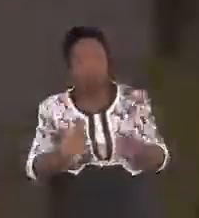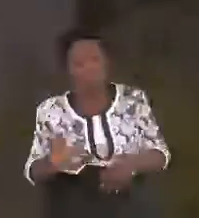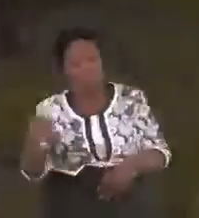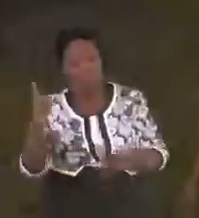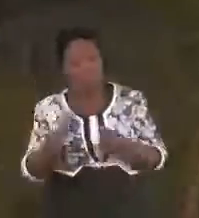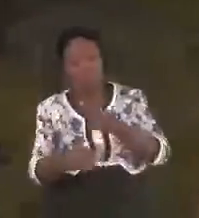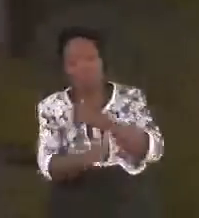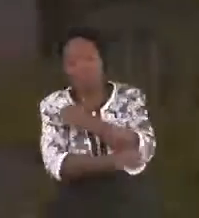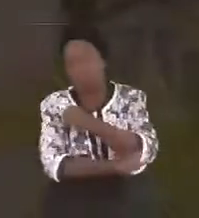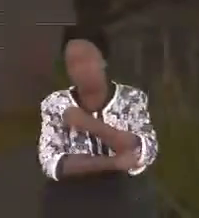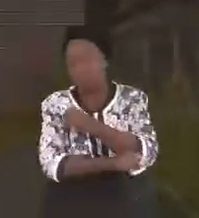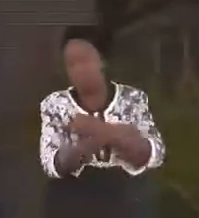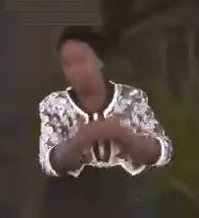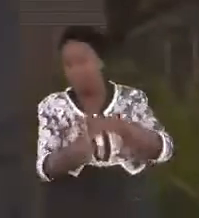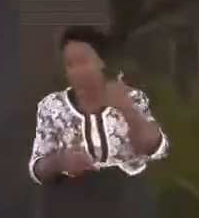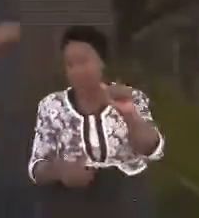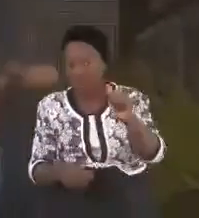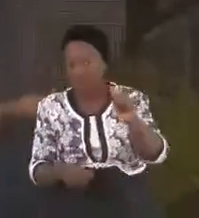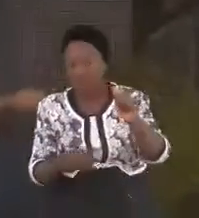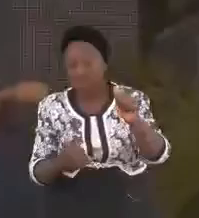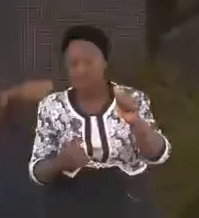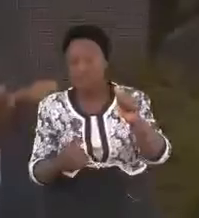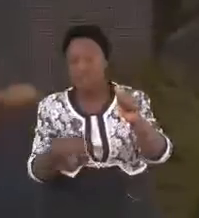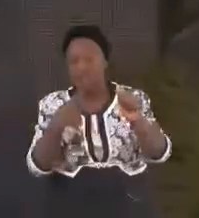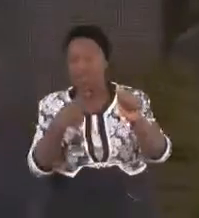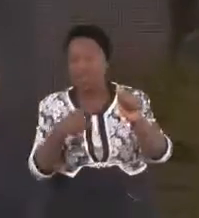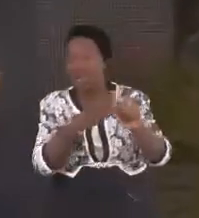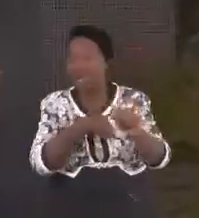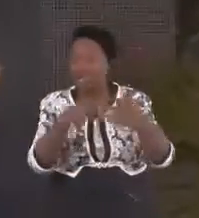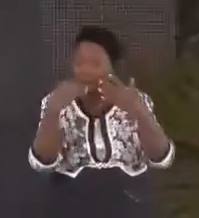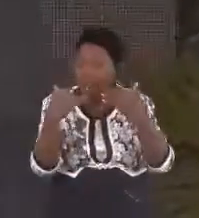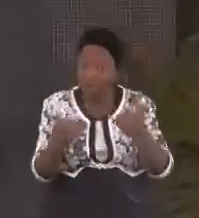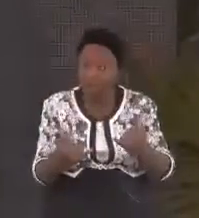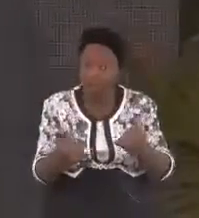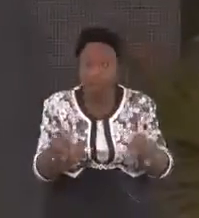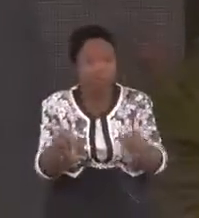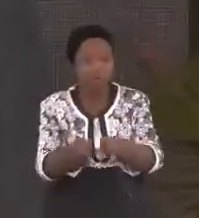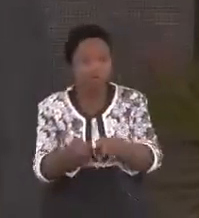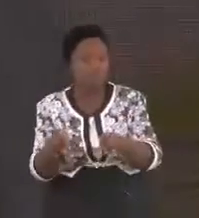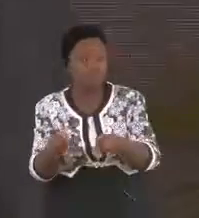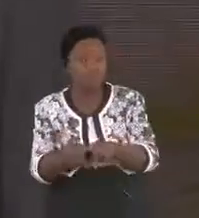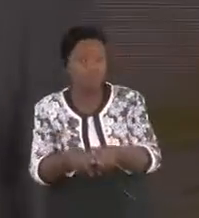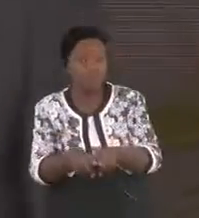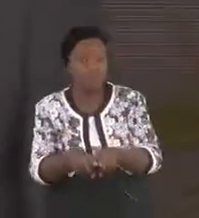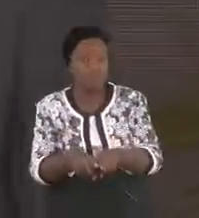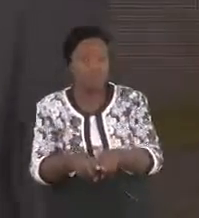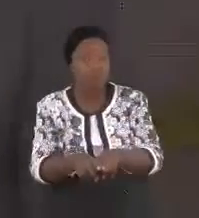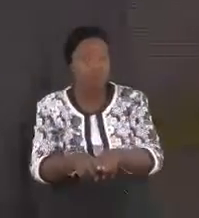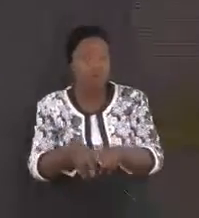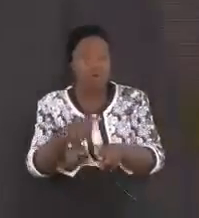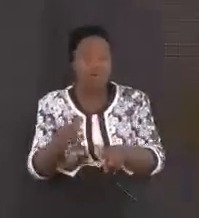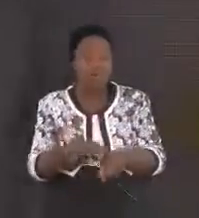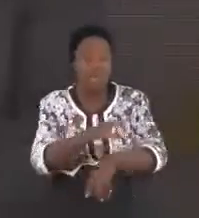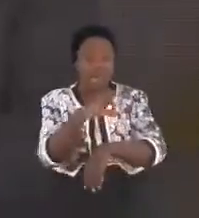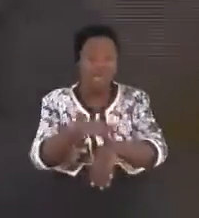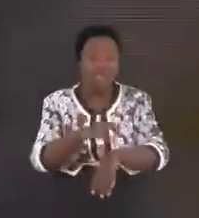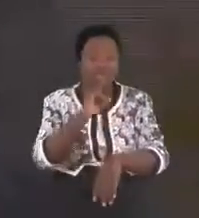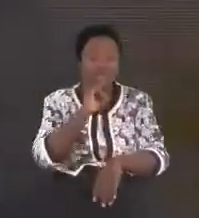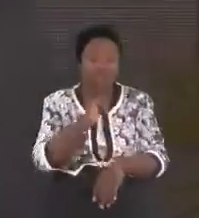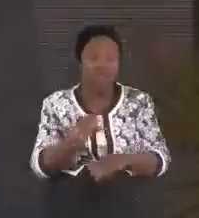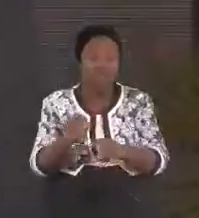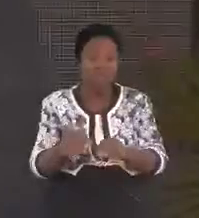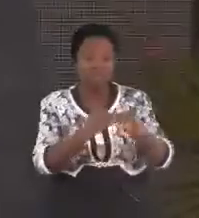10 it says and now also the axe is legit onto the